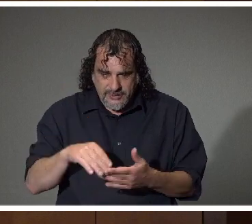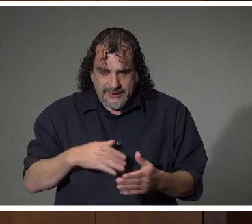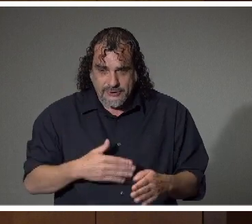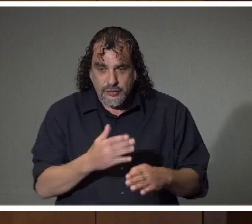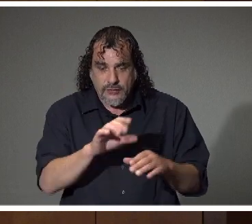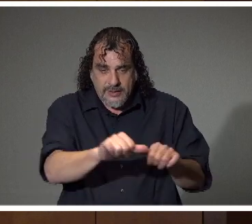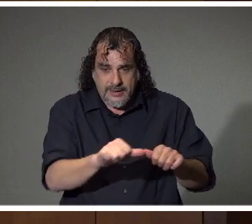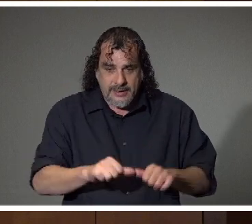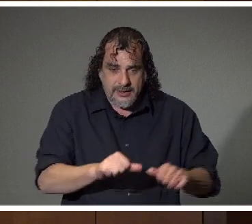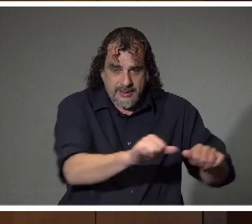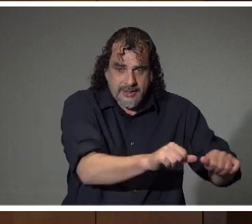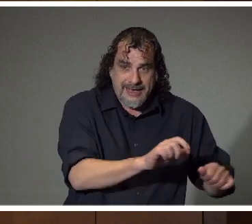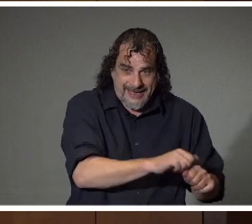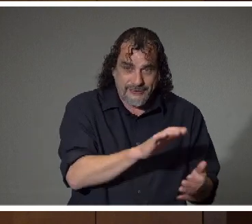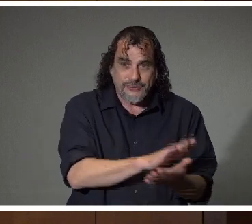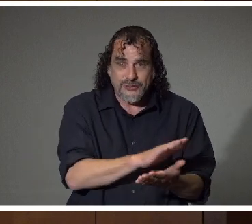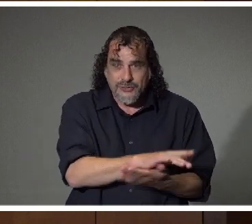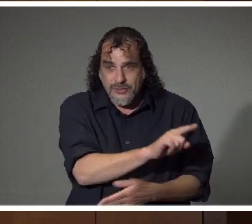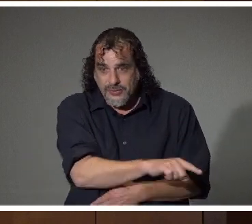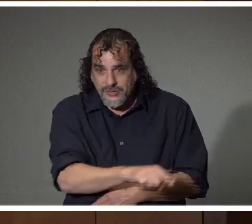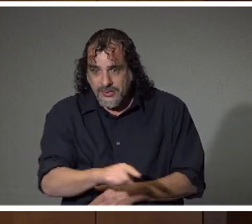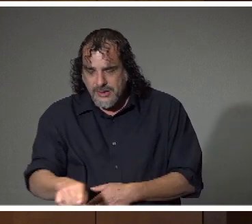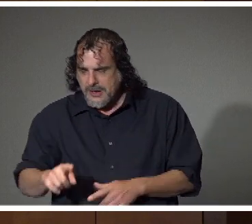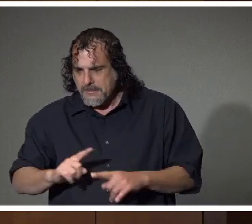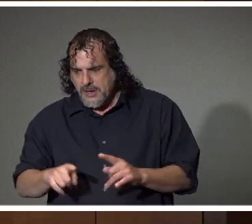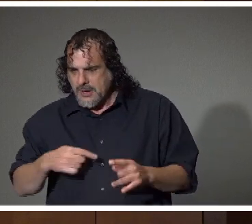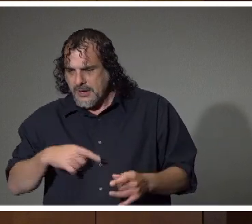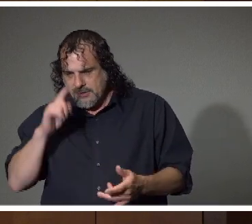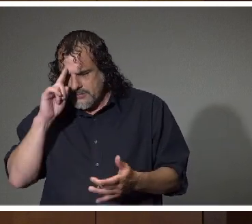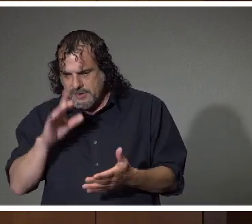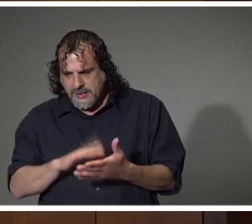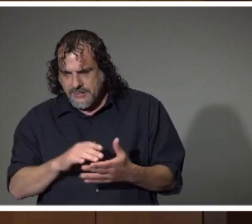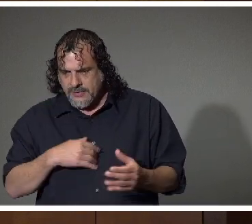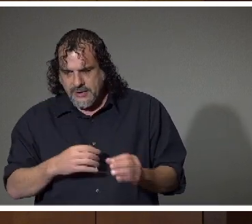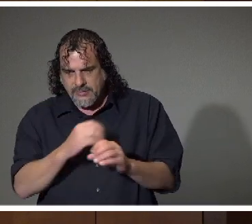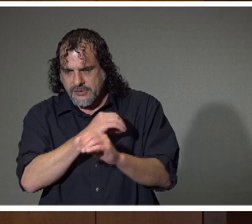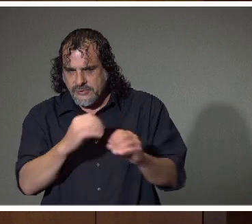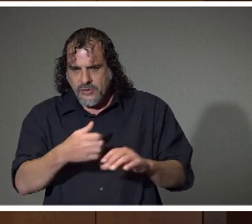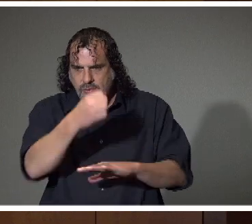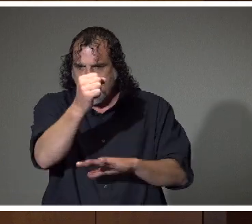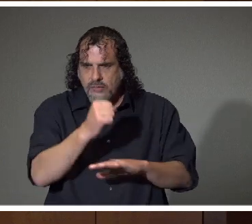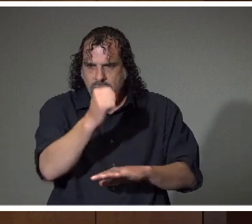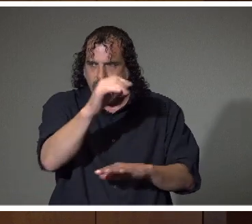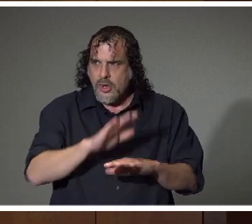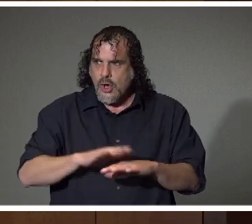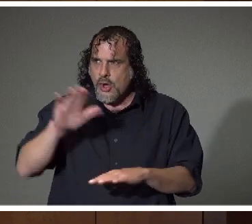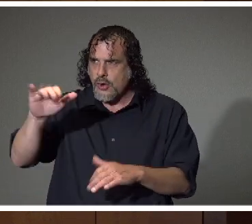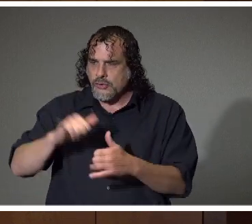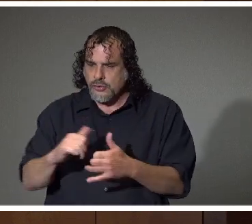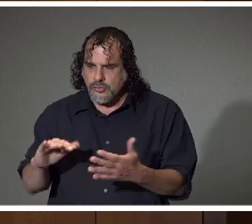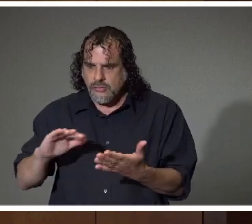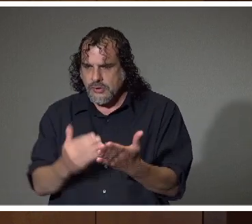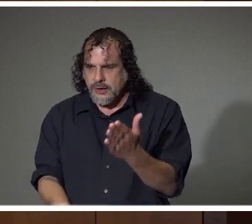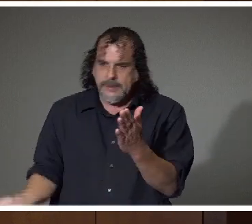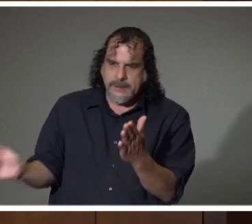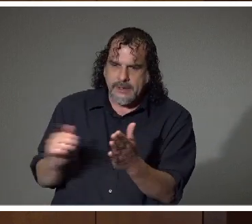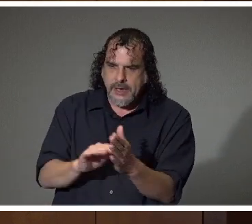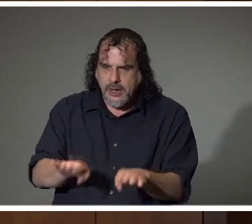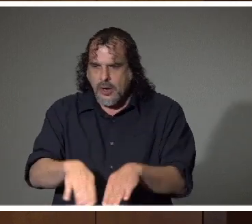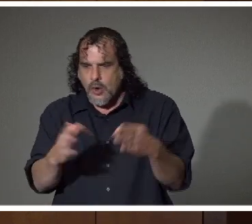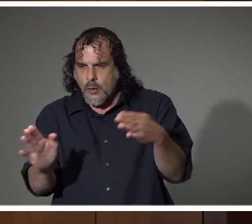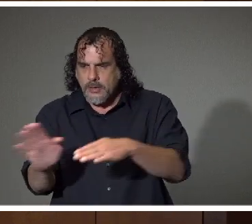that includes schools. Yet I don't believe there's a representative of the gaming industry on your Restart Mississippi task